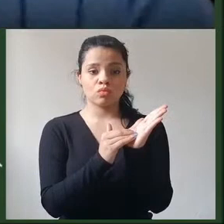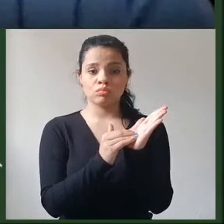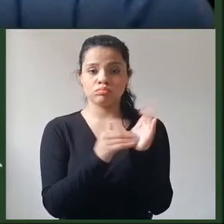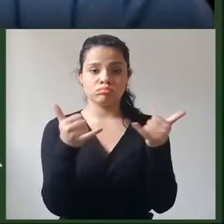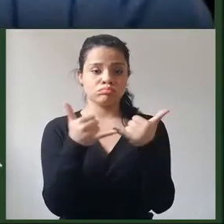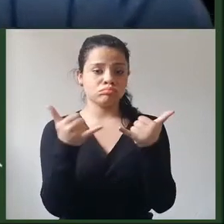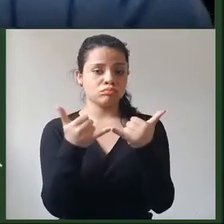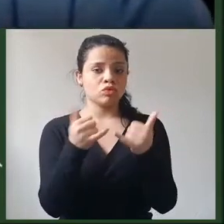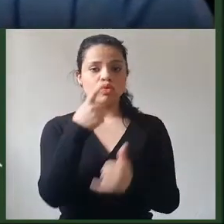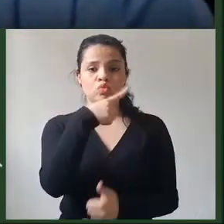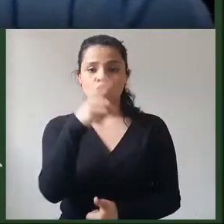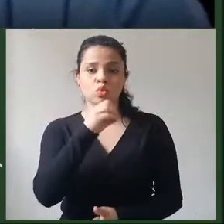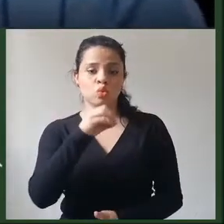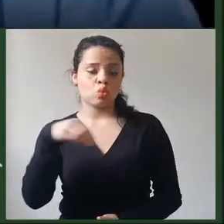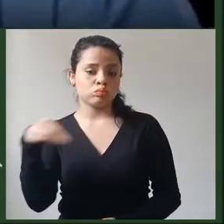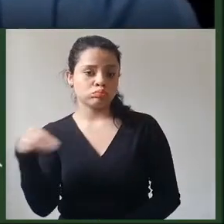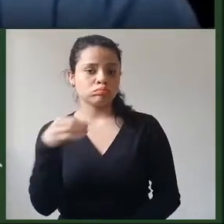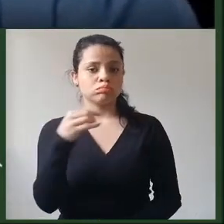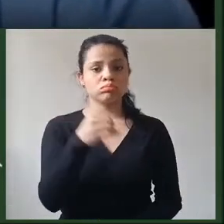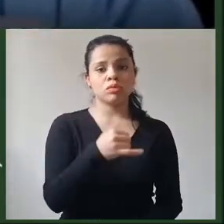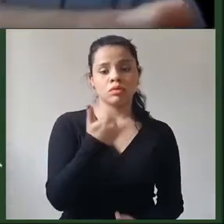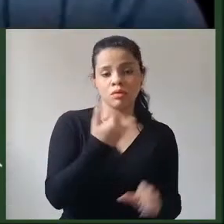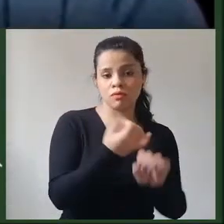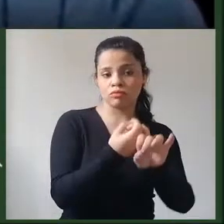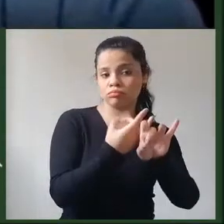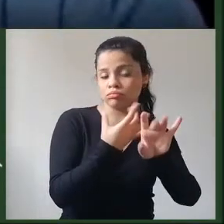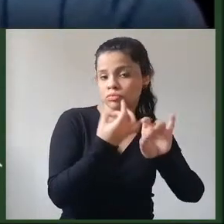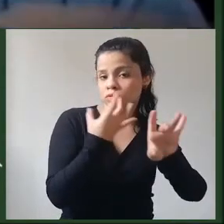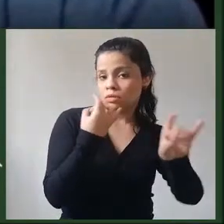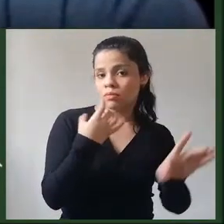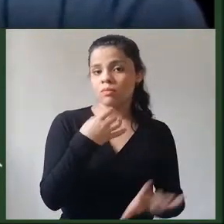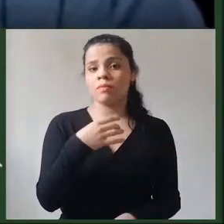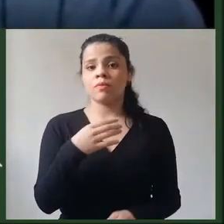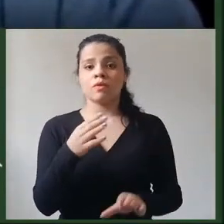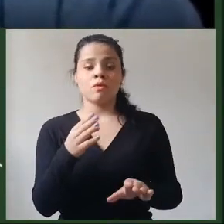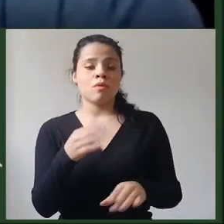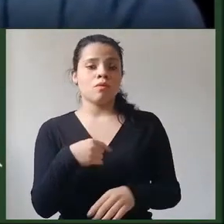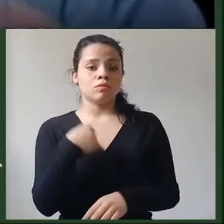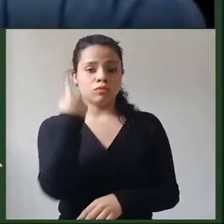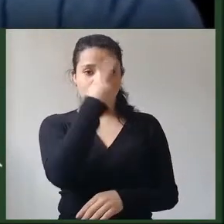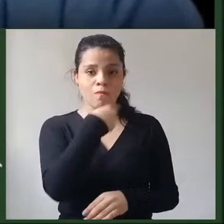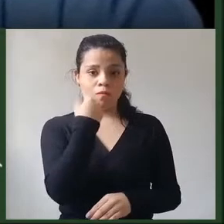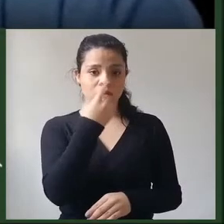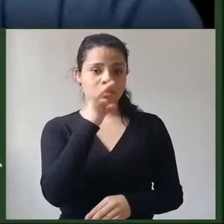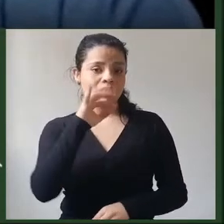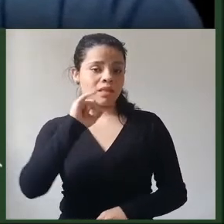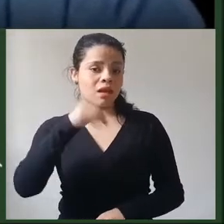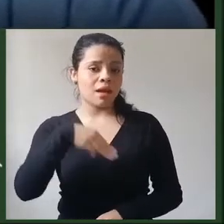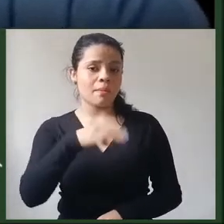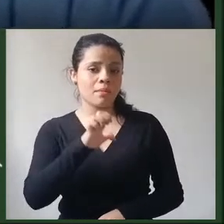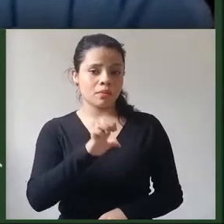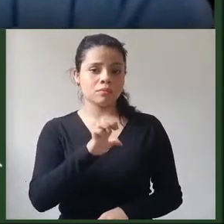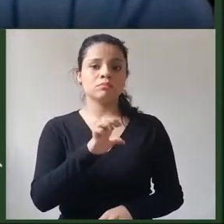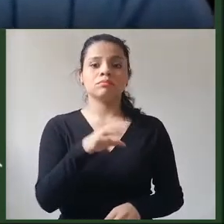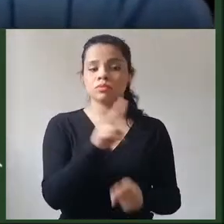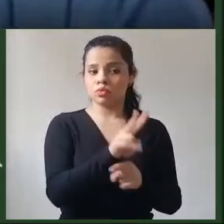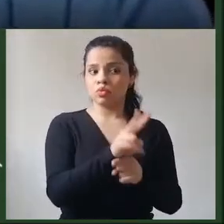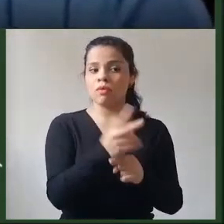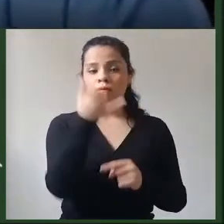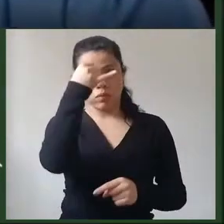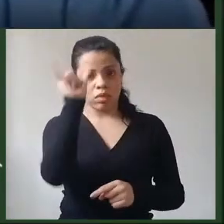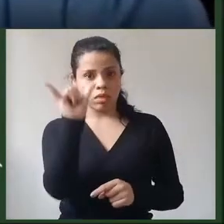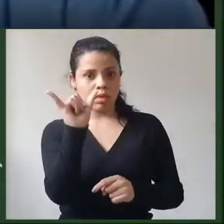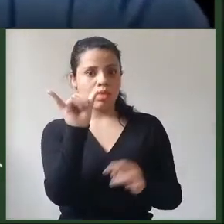Bom, tudo foi através do Zoom, telefono, FaceTime,